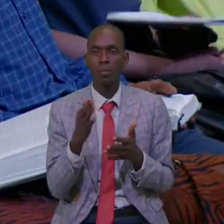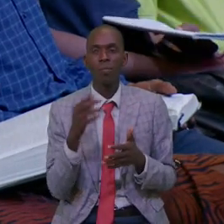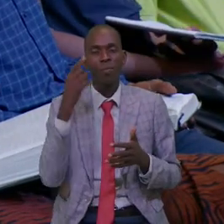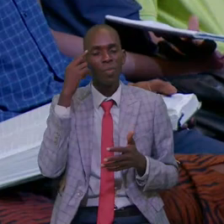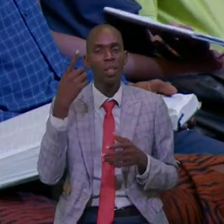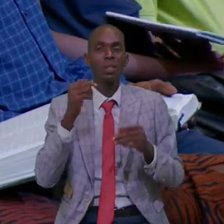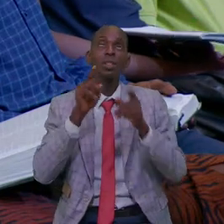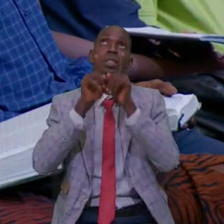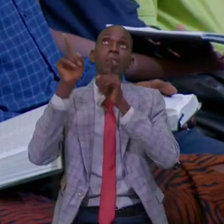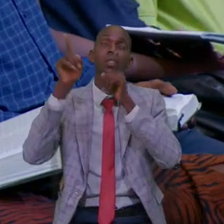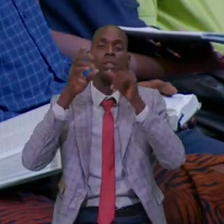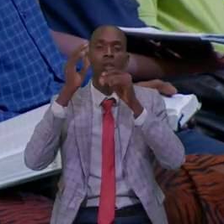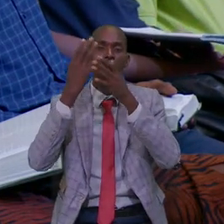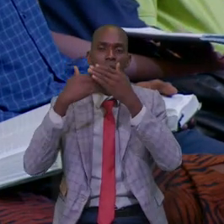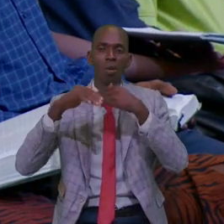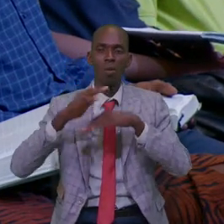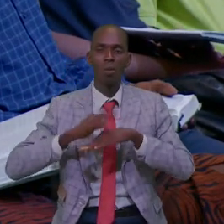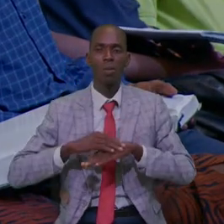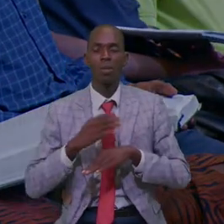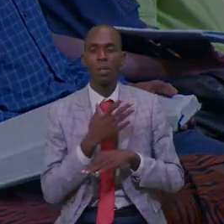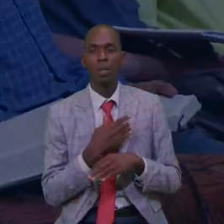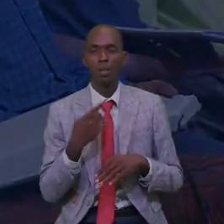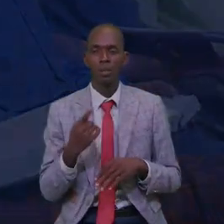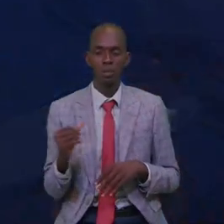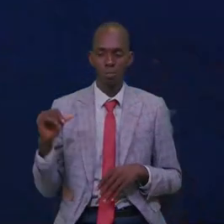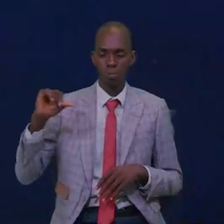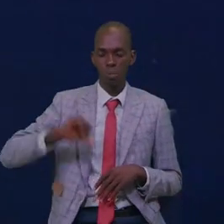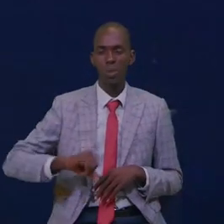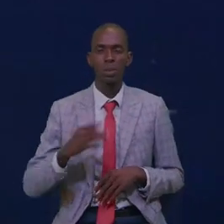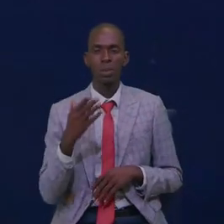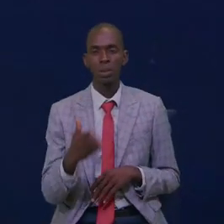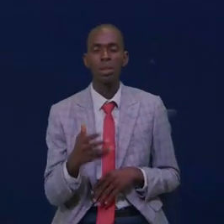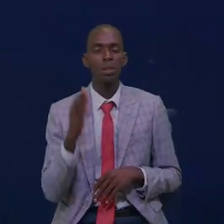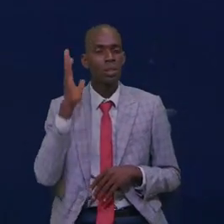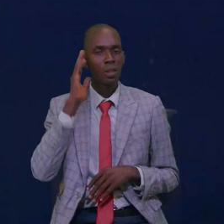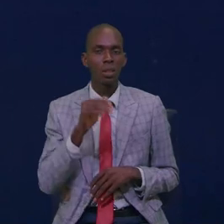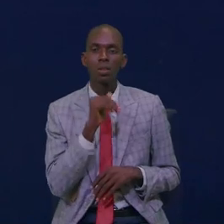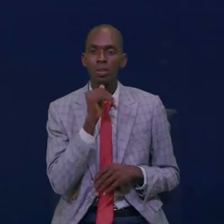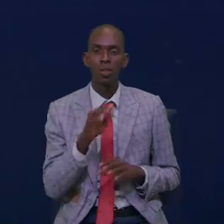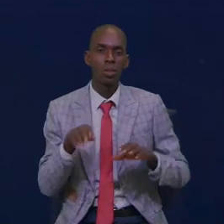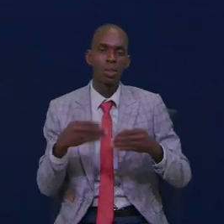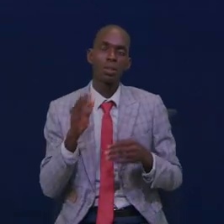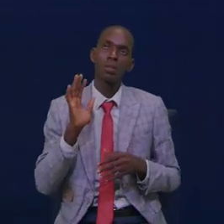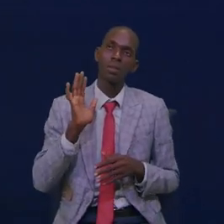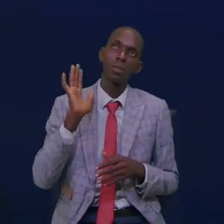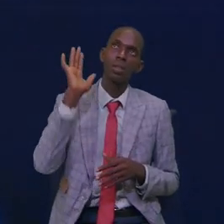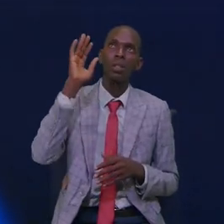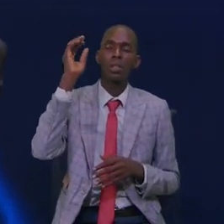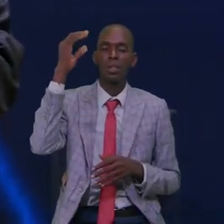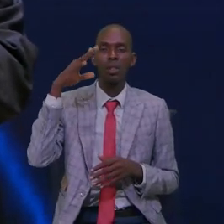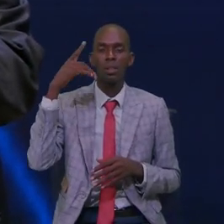of heaven and the constellations thereof shall not give their light. The sun shall